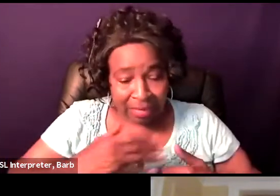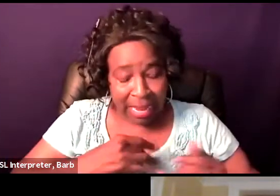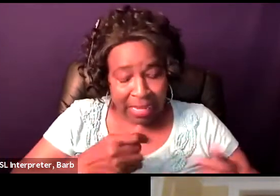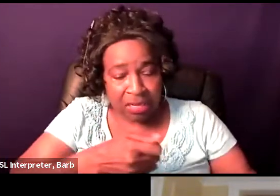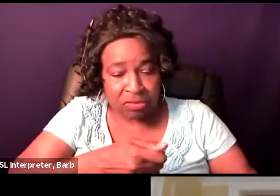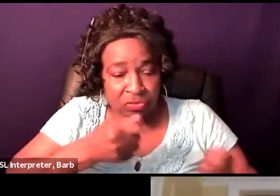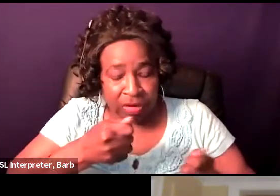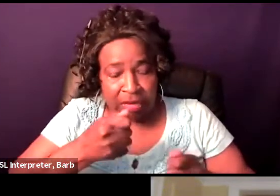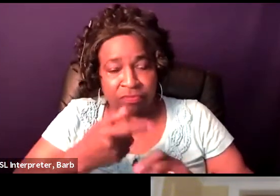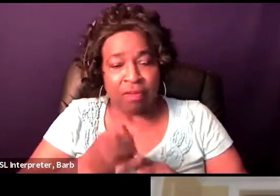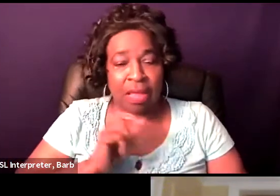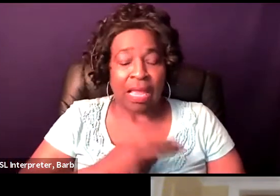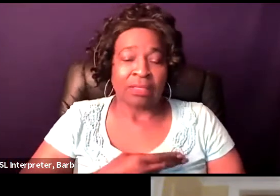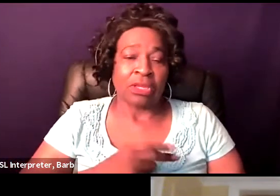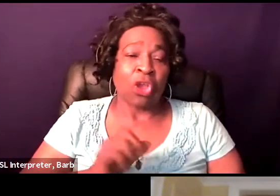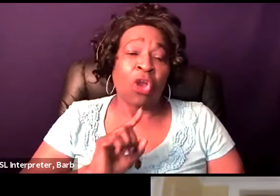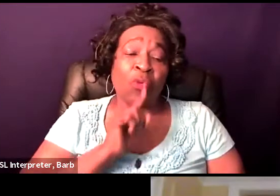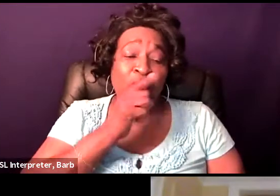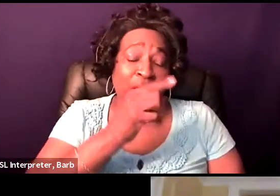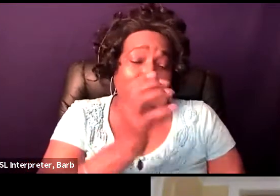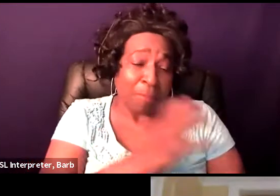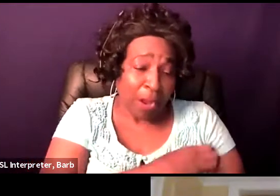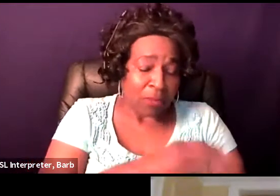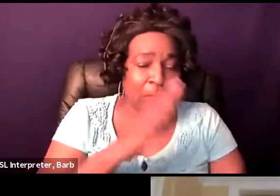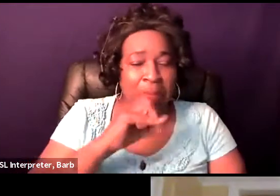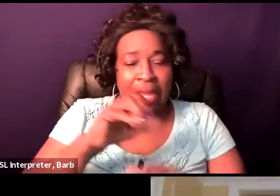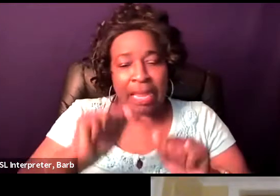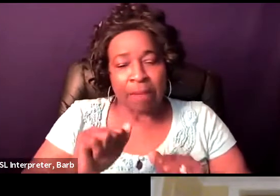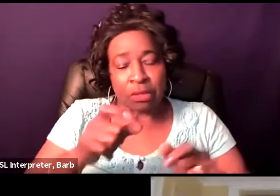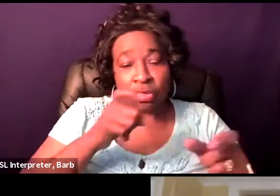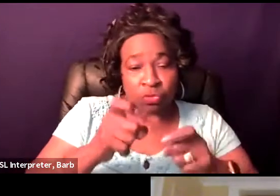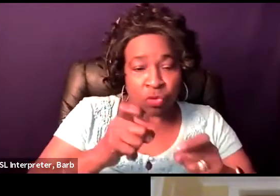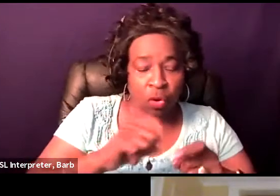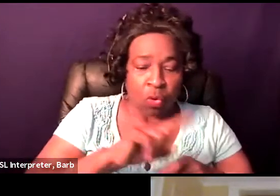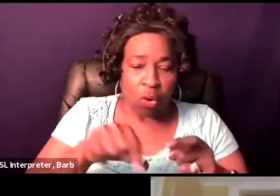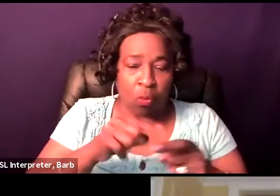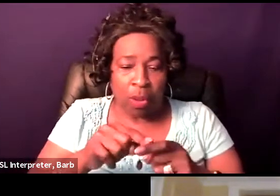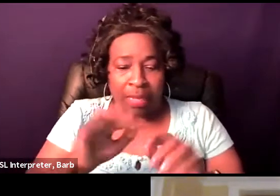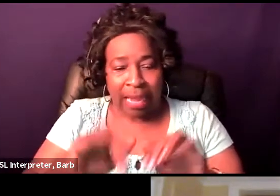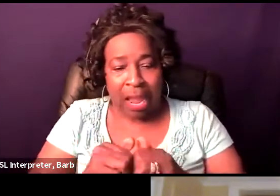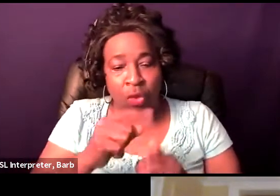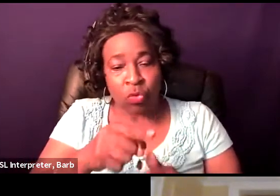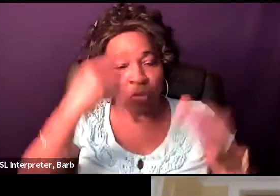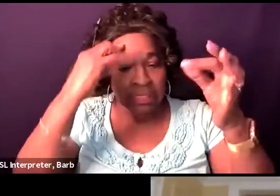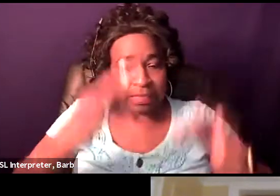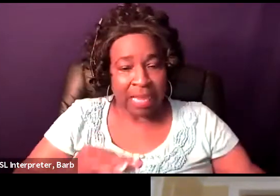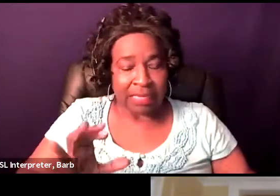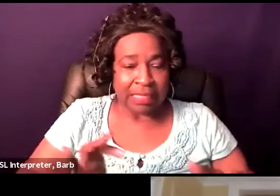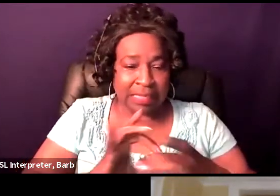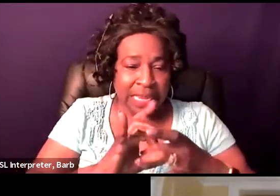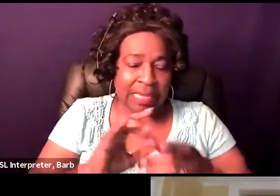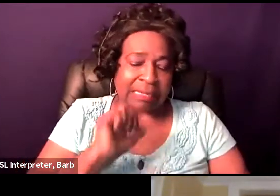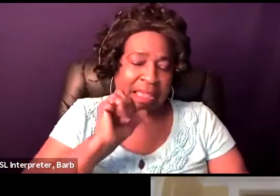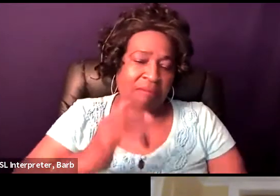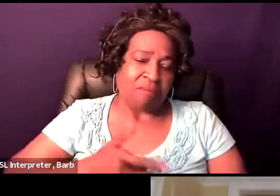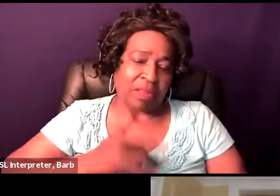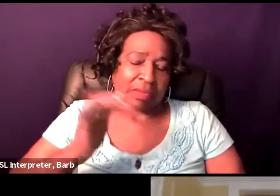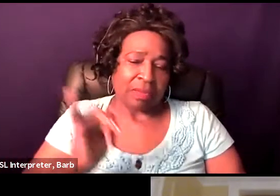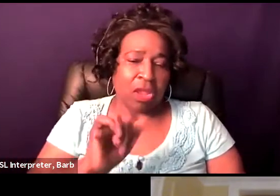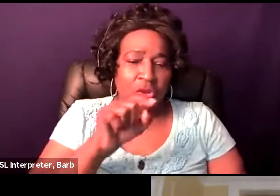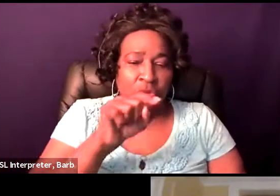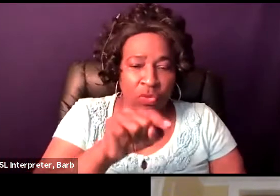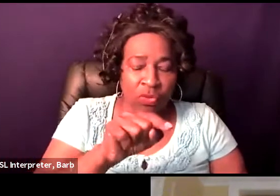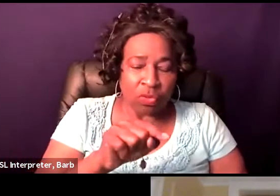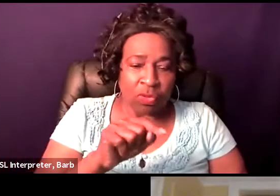And real power is being able to control when and how you choose to connect, not feeling that you to